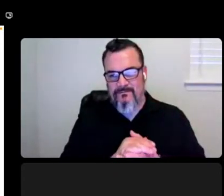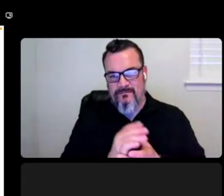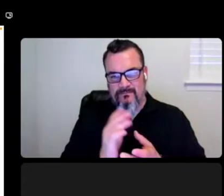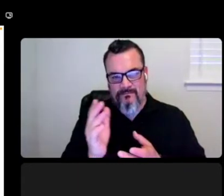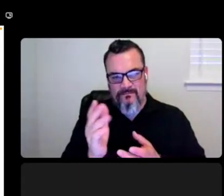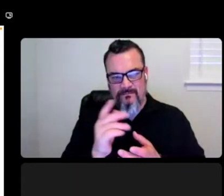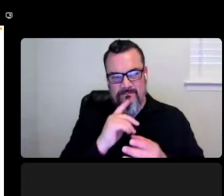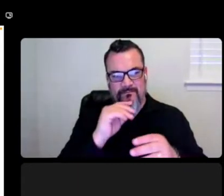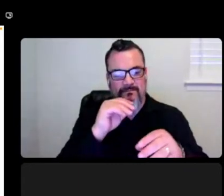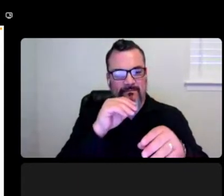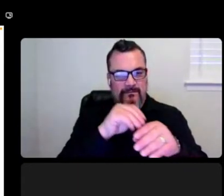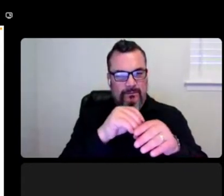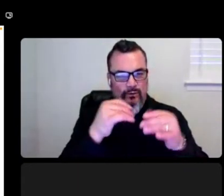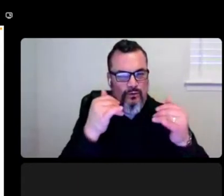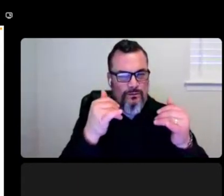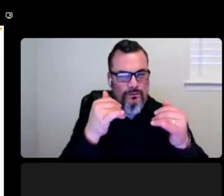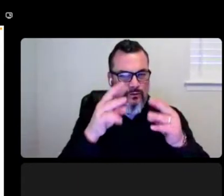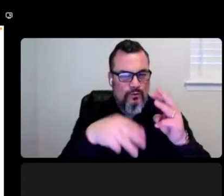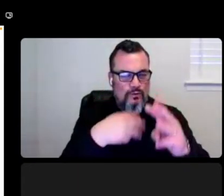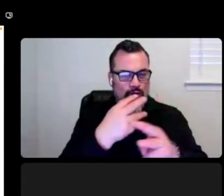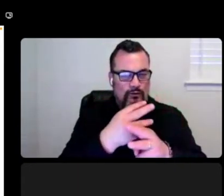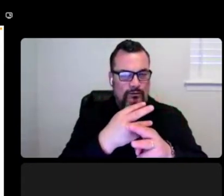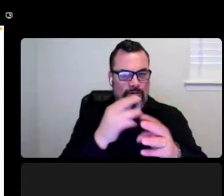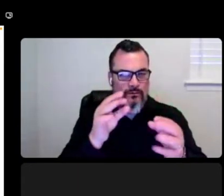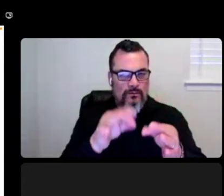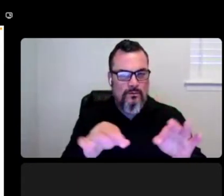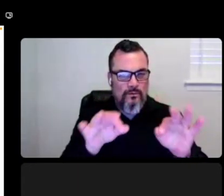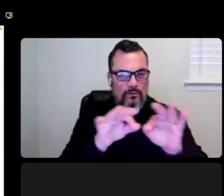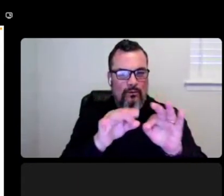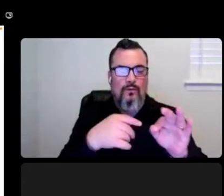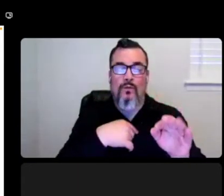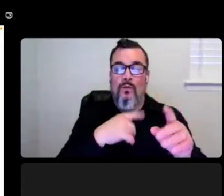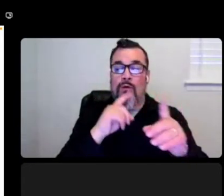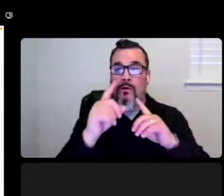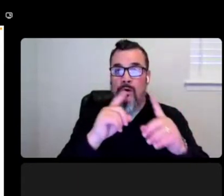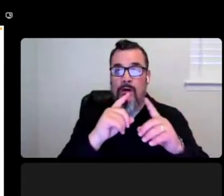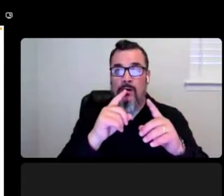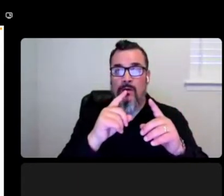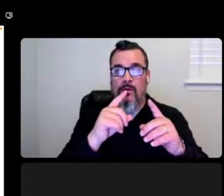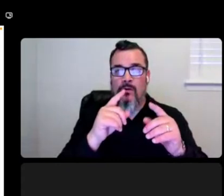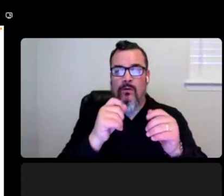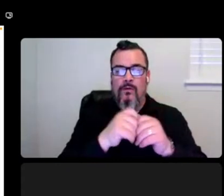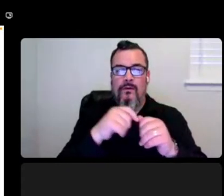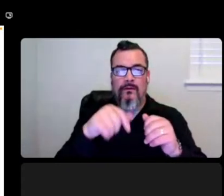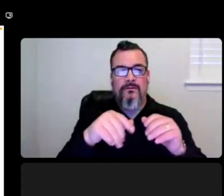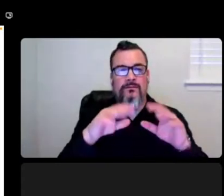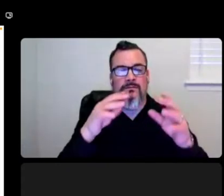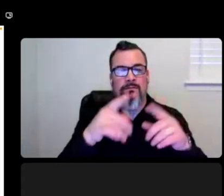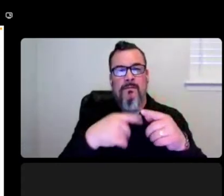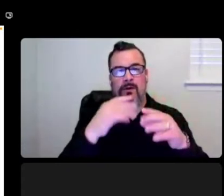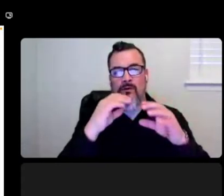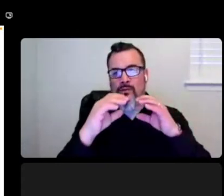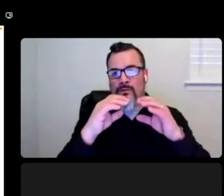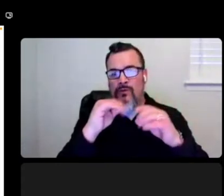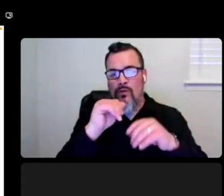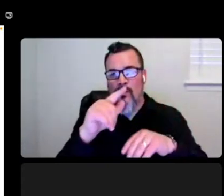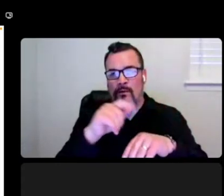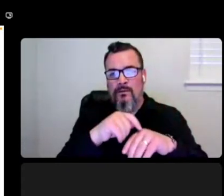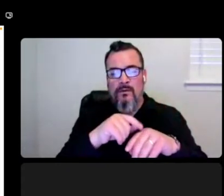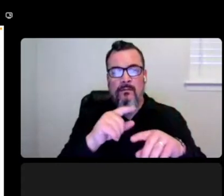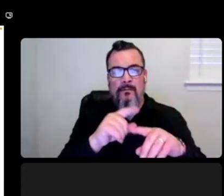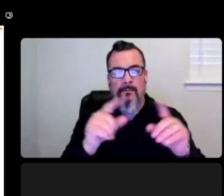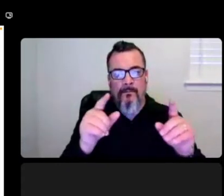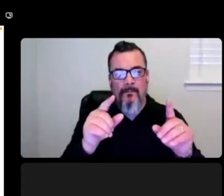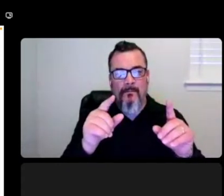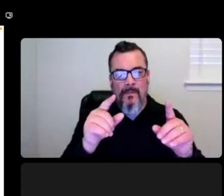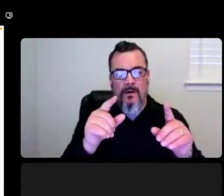in today's world, how important it is, and we talk about it within this body about communication all the time, but the line